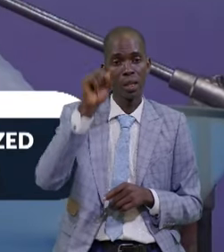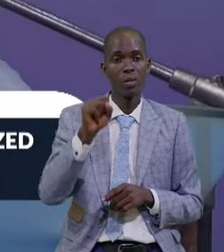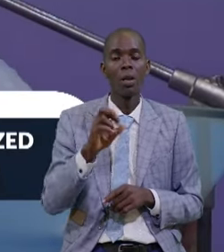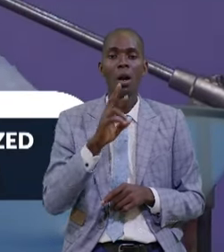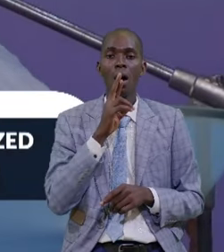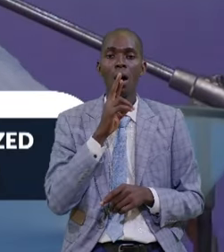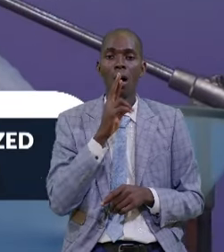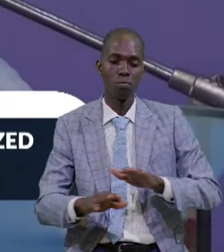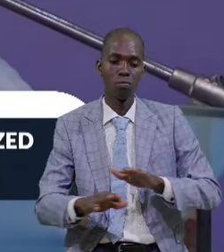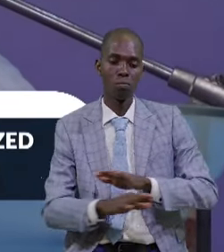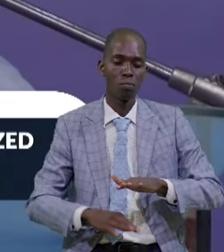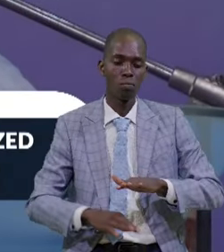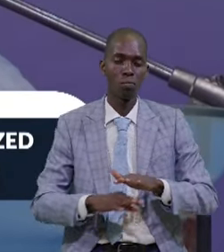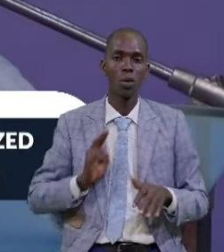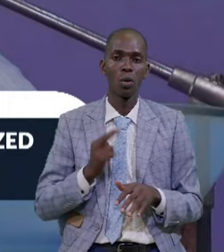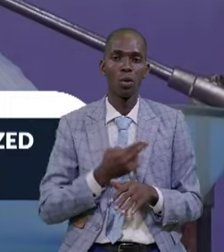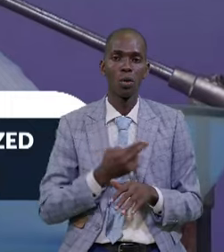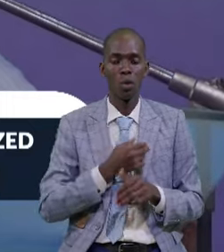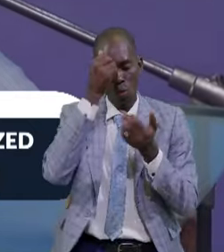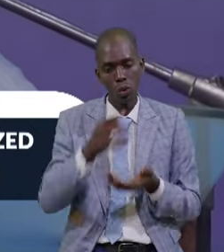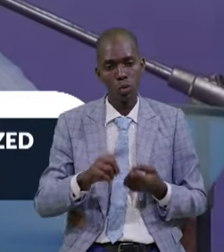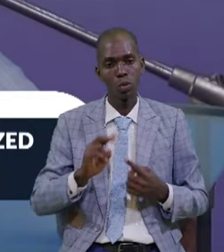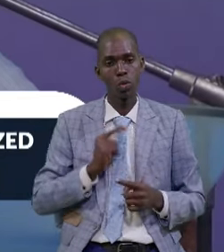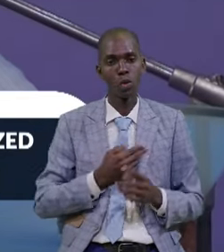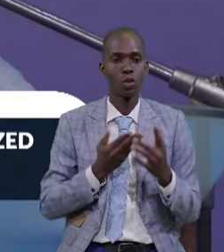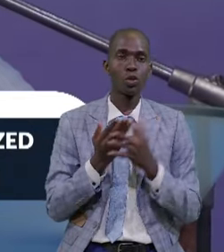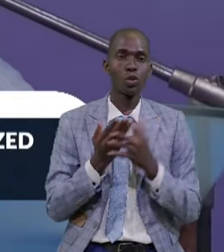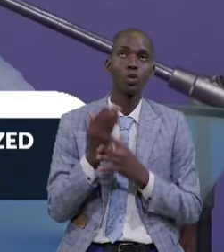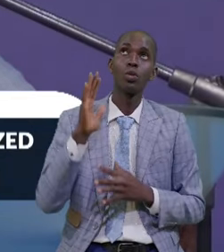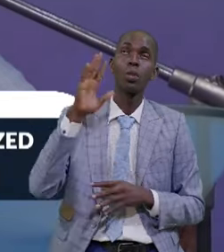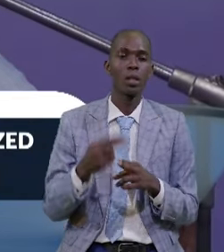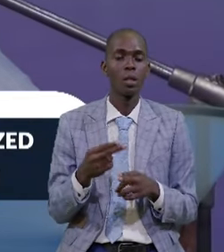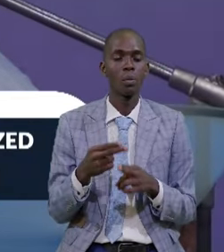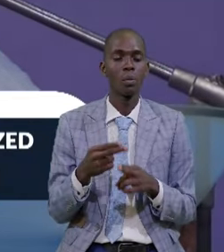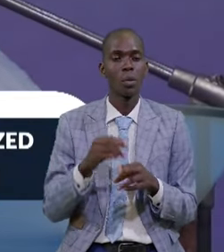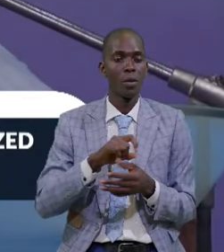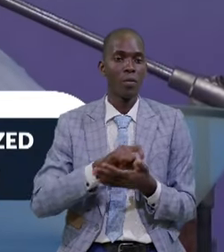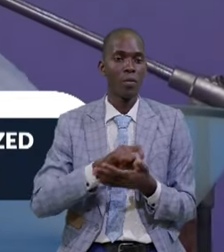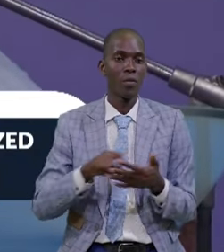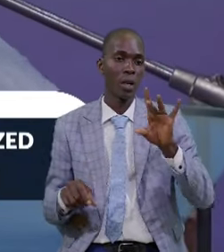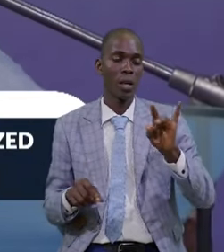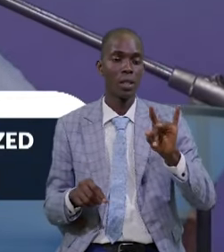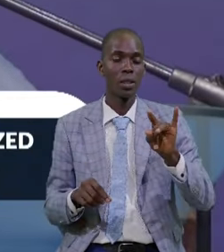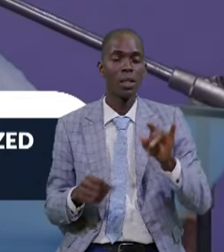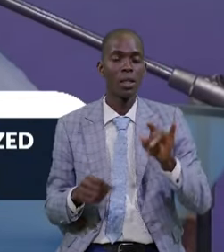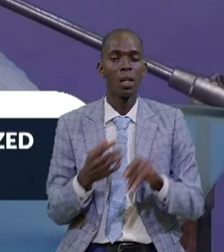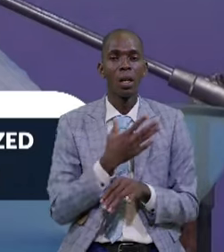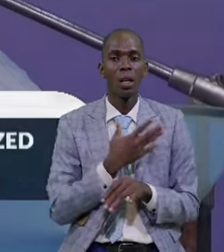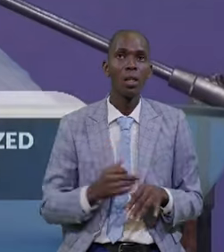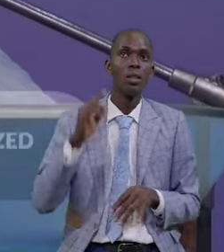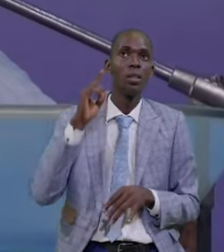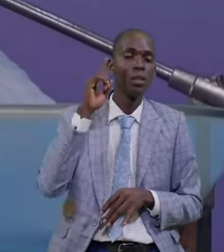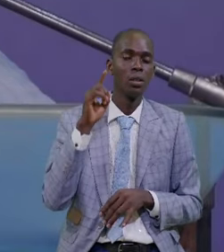subject unto us through thy name. Verse 18. And he said unto them,